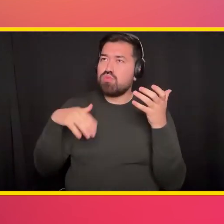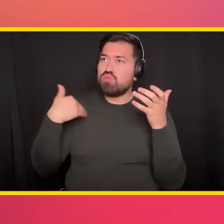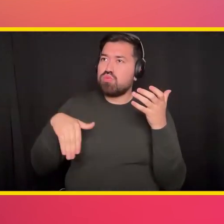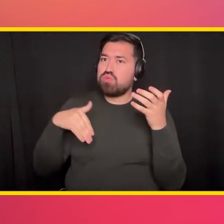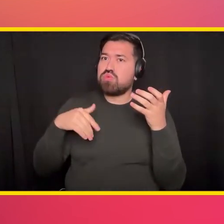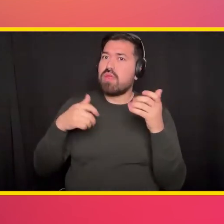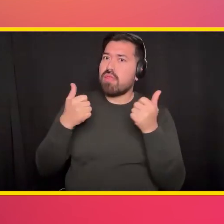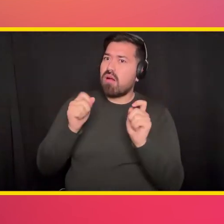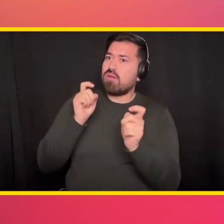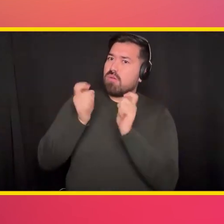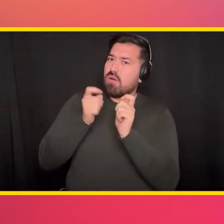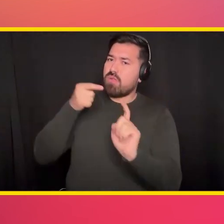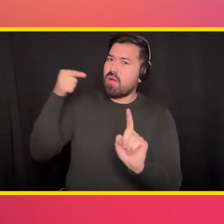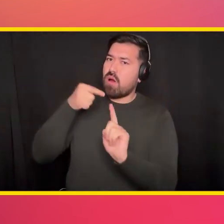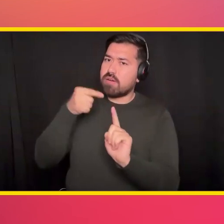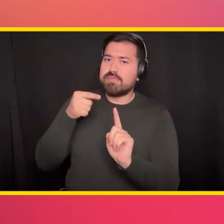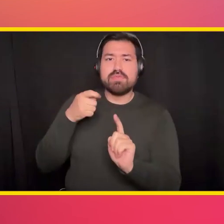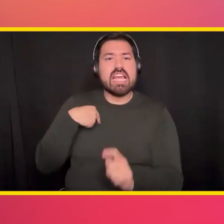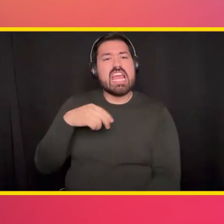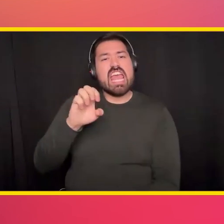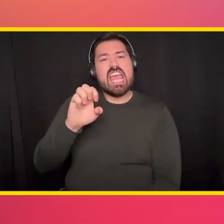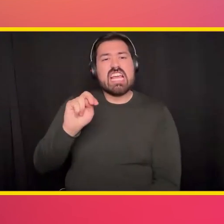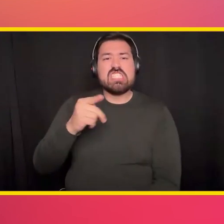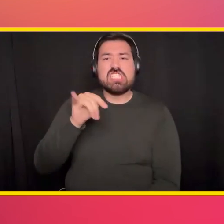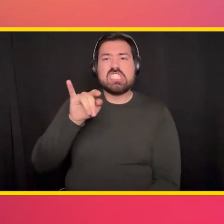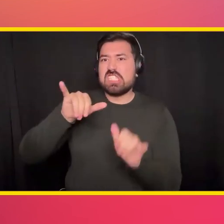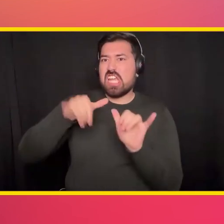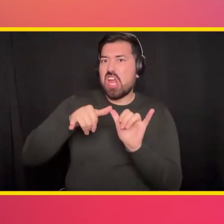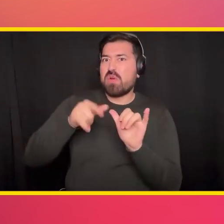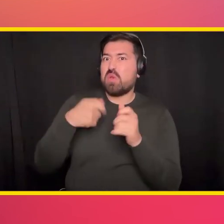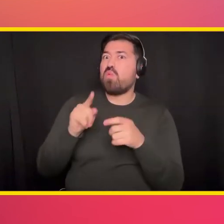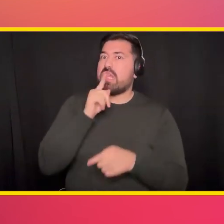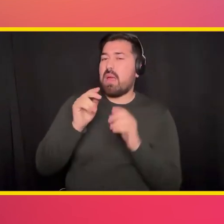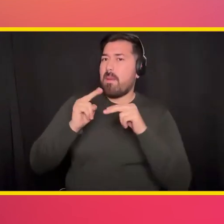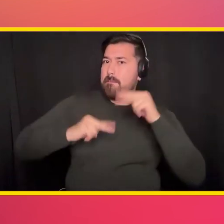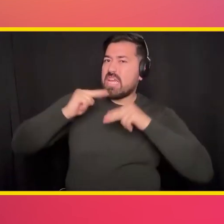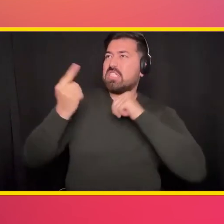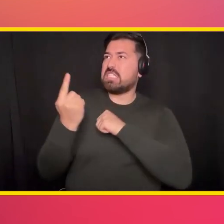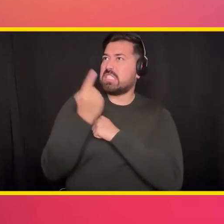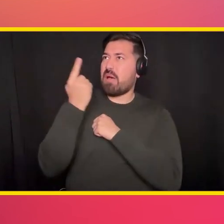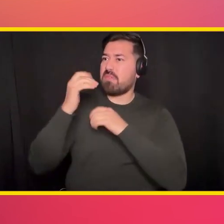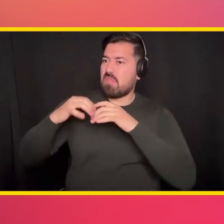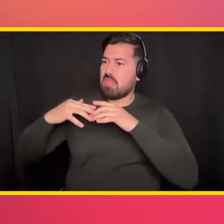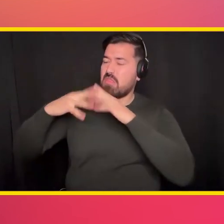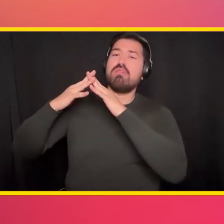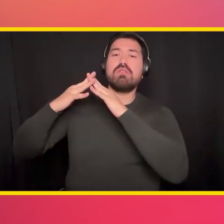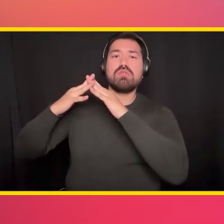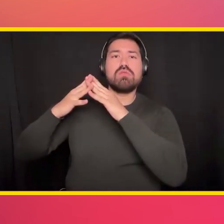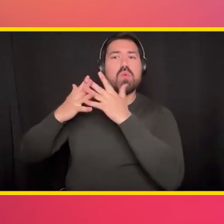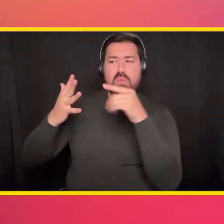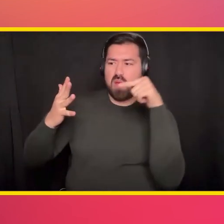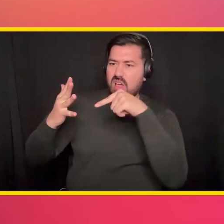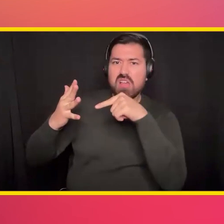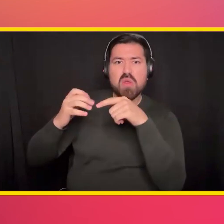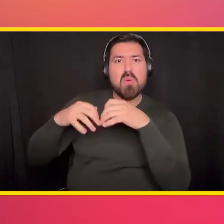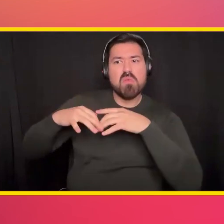engineering, right? Engineering, we use that word in the sense of to build something. And in this case, it was to build,